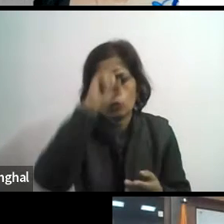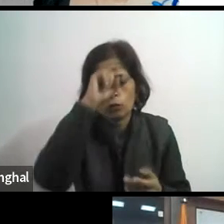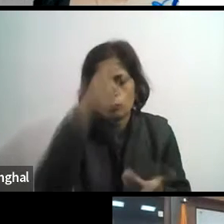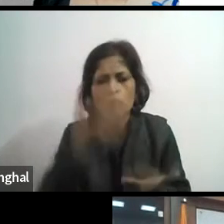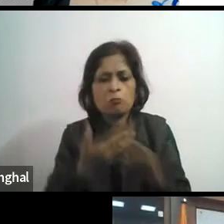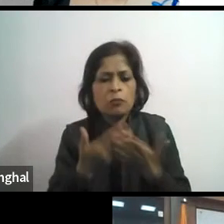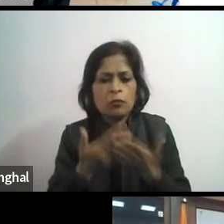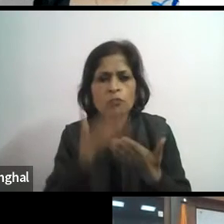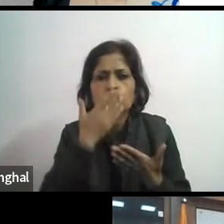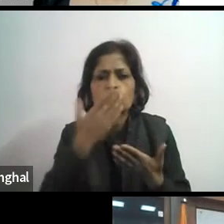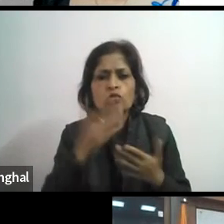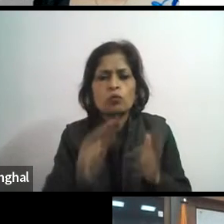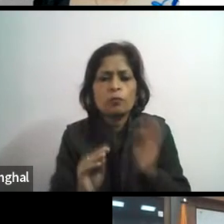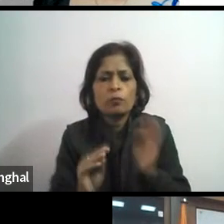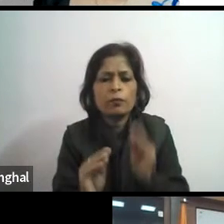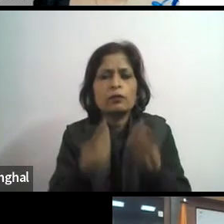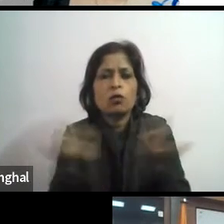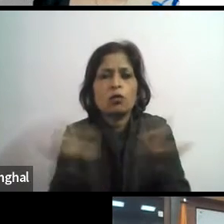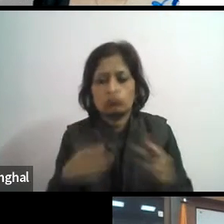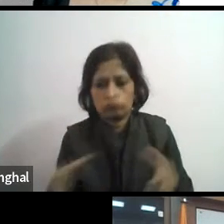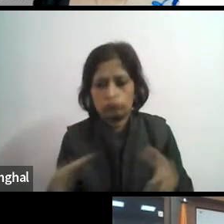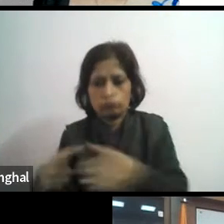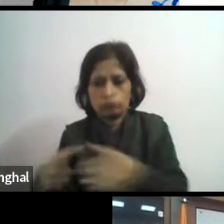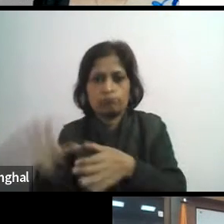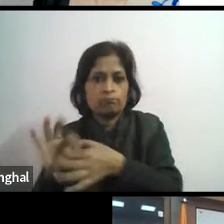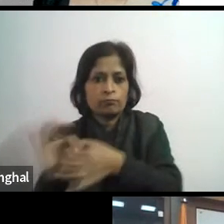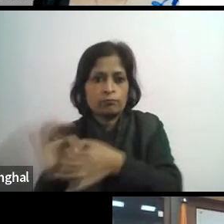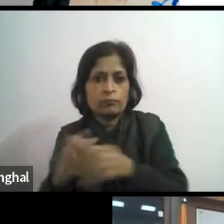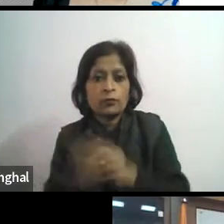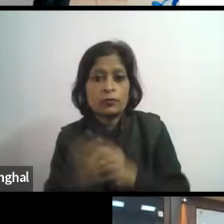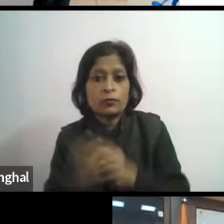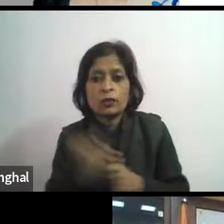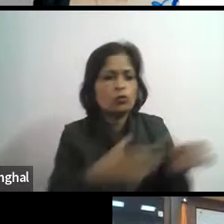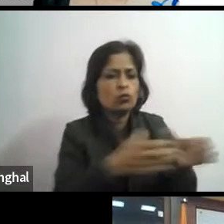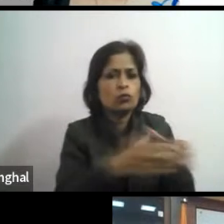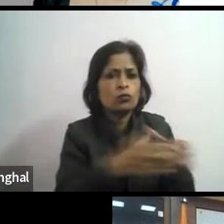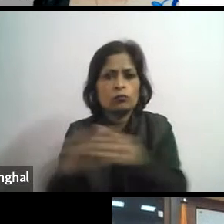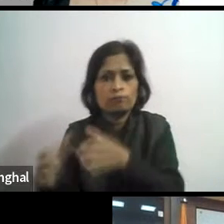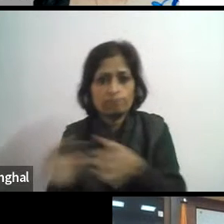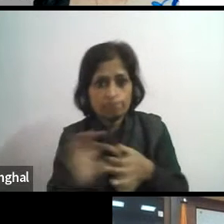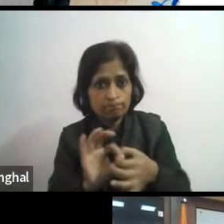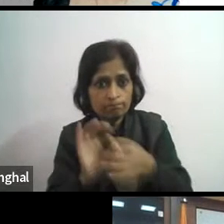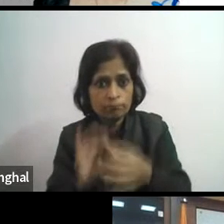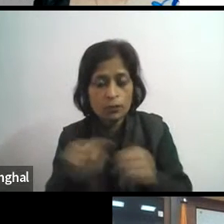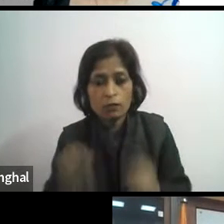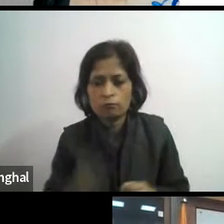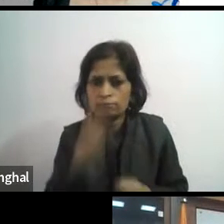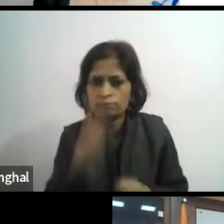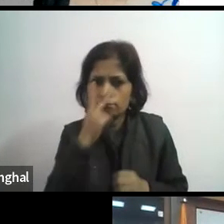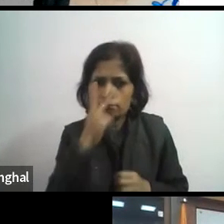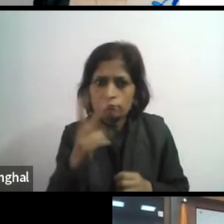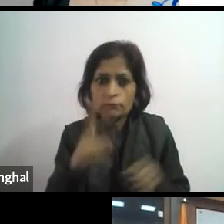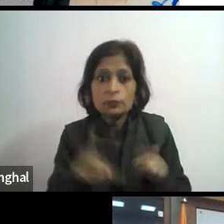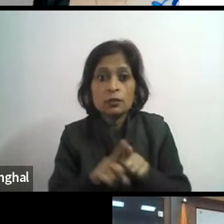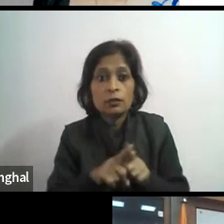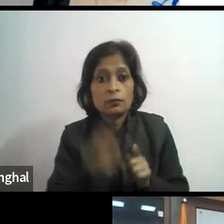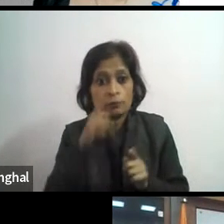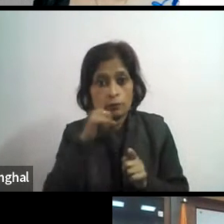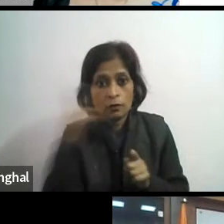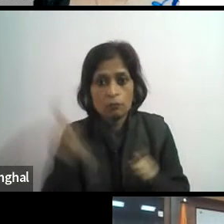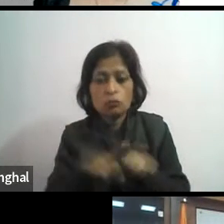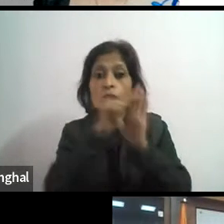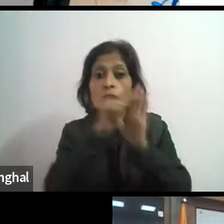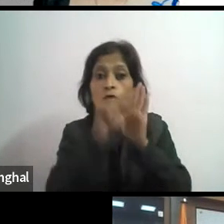more. Through her involvement in these committees, we can witness a significant contribution to policymaking.